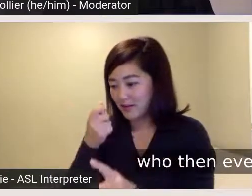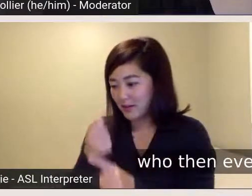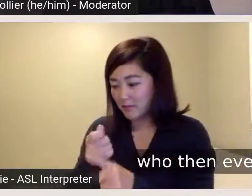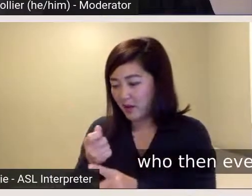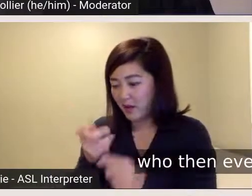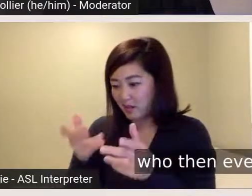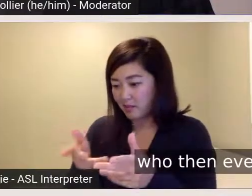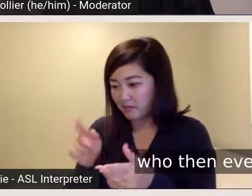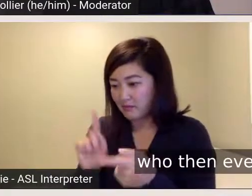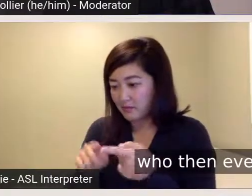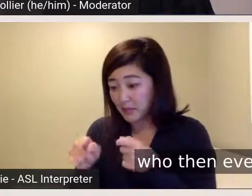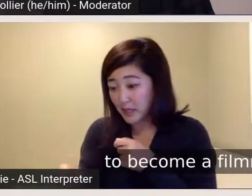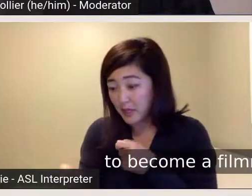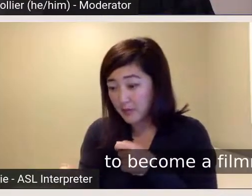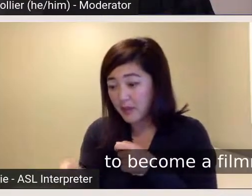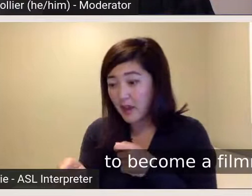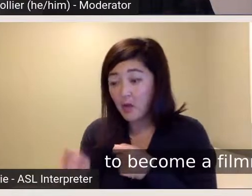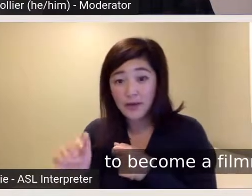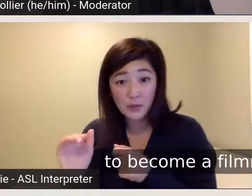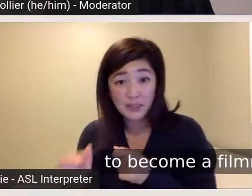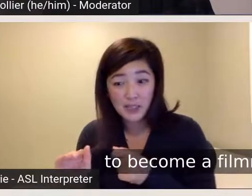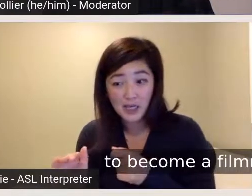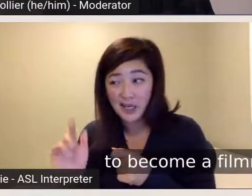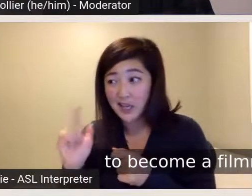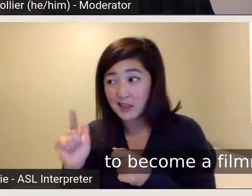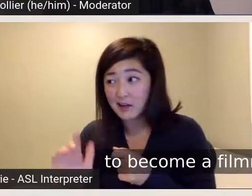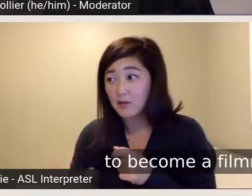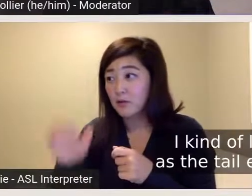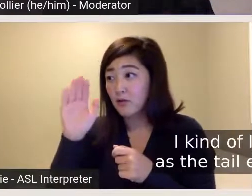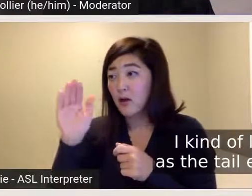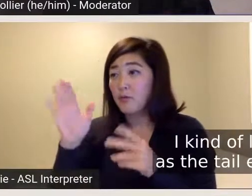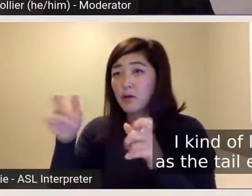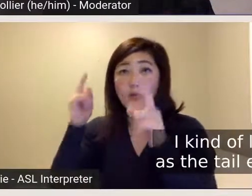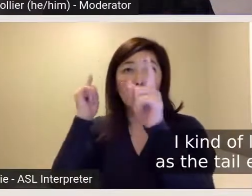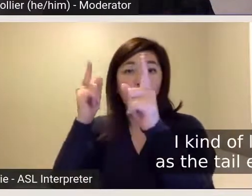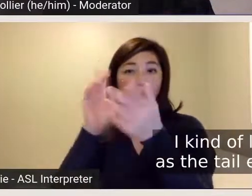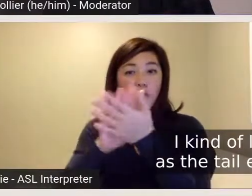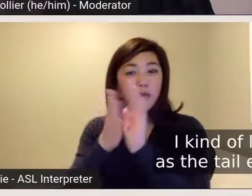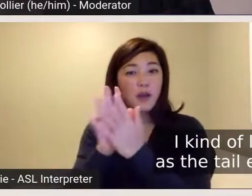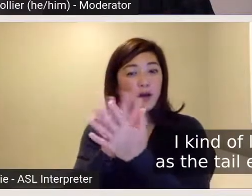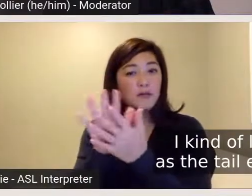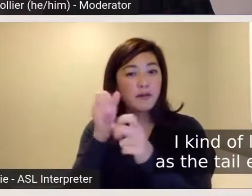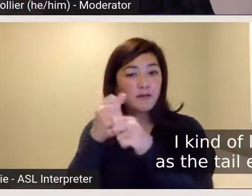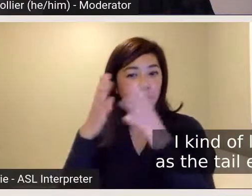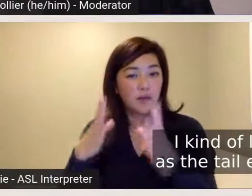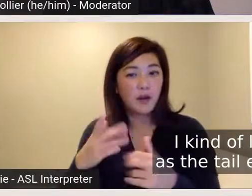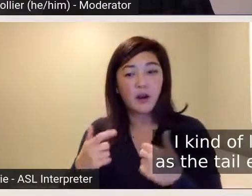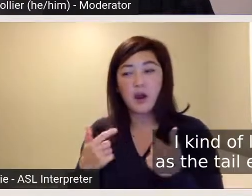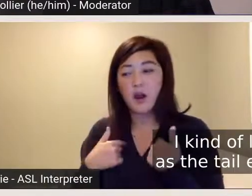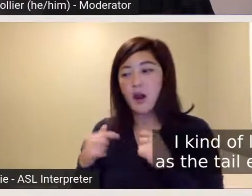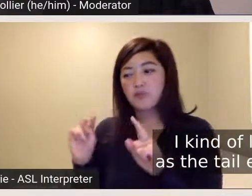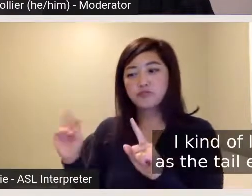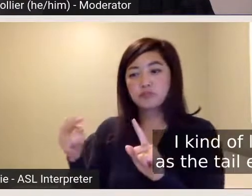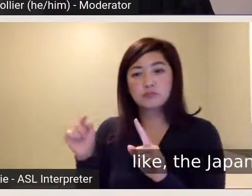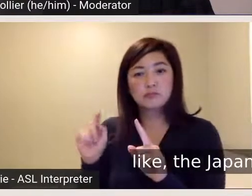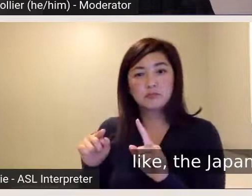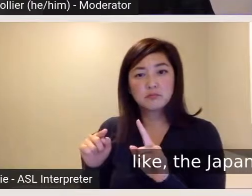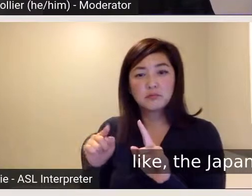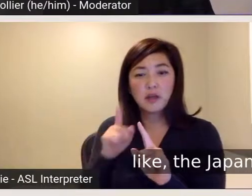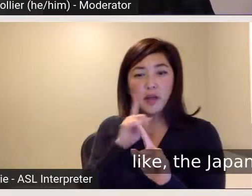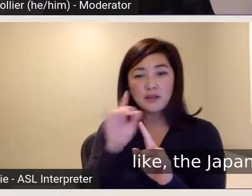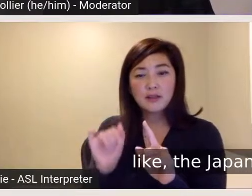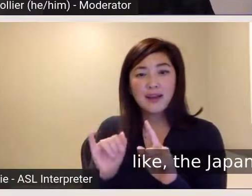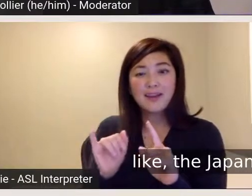who then eventually aspired to become a filmmaker themselves. I kind of look at him as the tail end between like